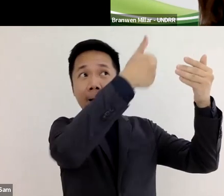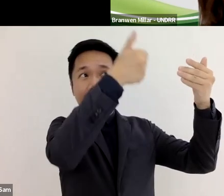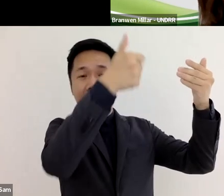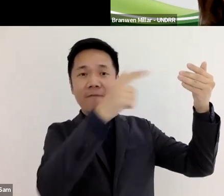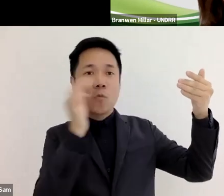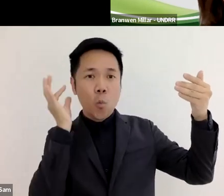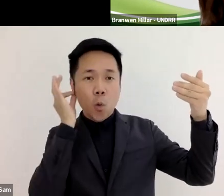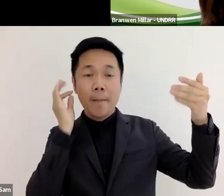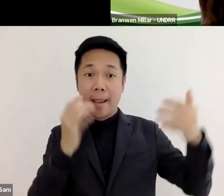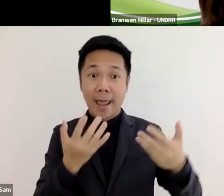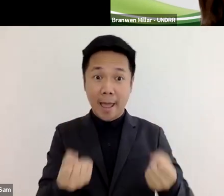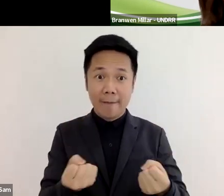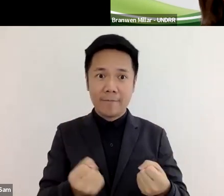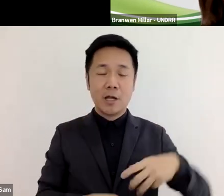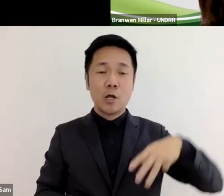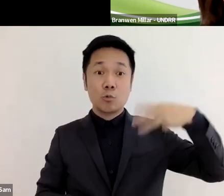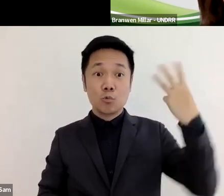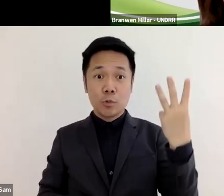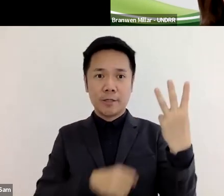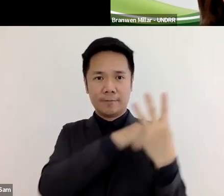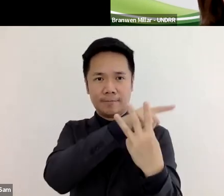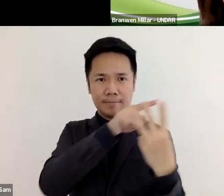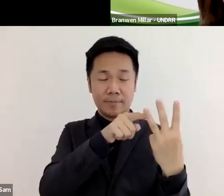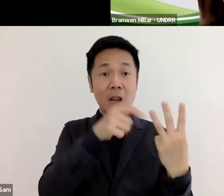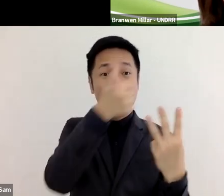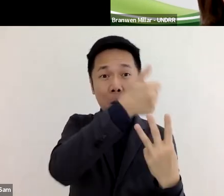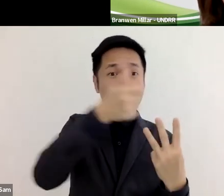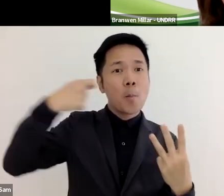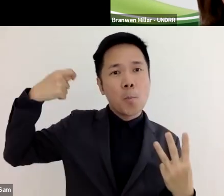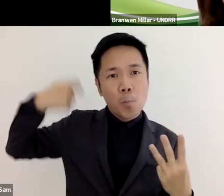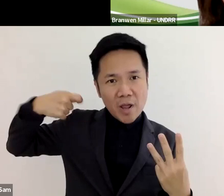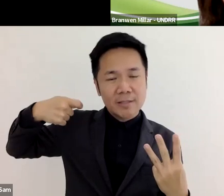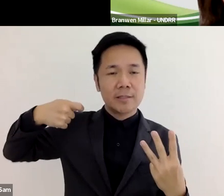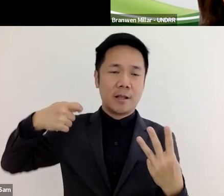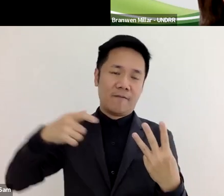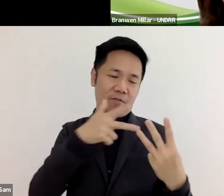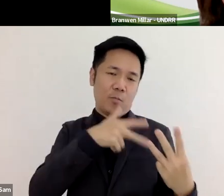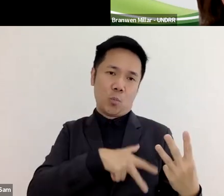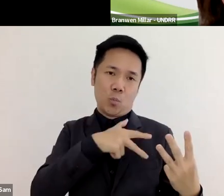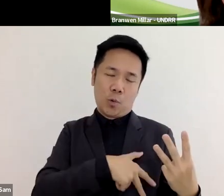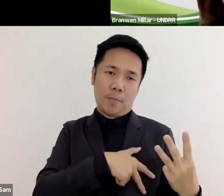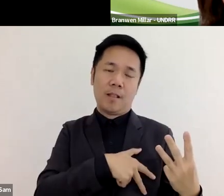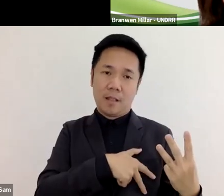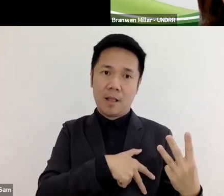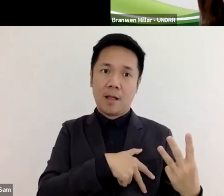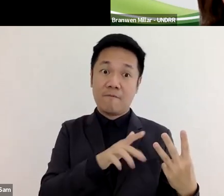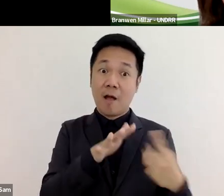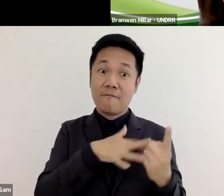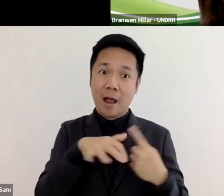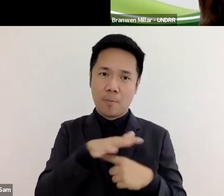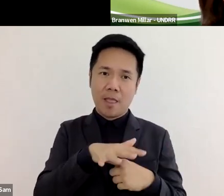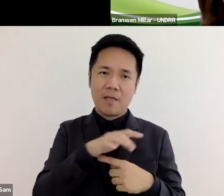3 times a woman as the vice president and the head of the environment department of the Islamic Republic of